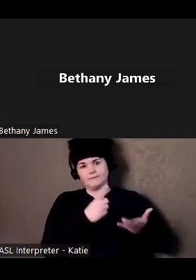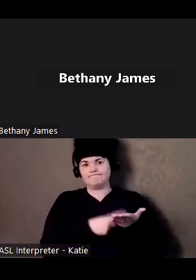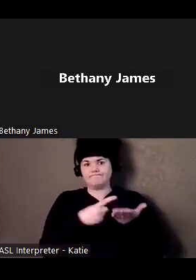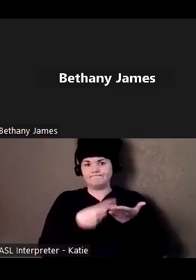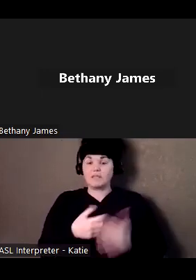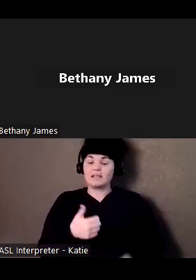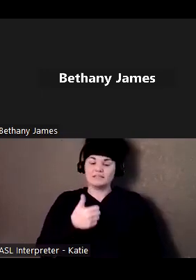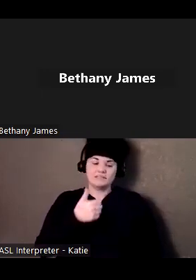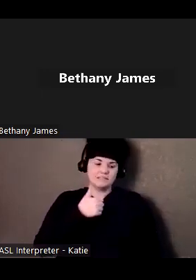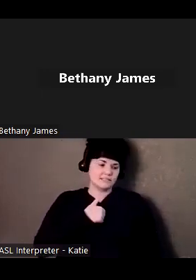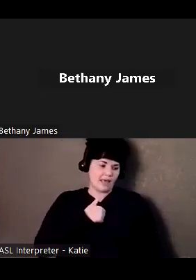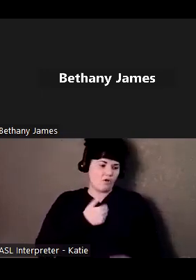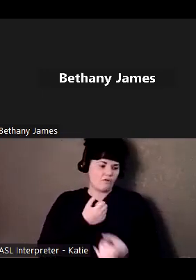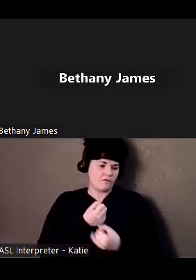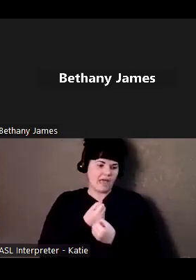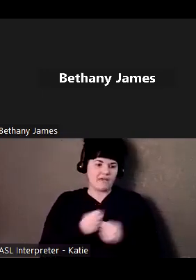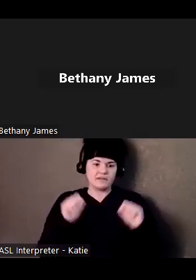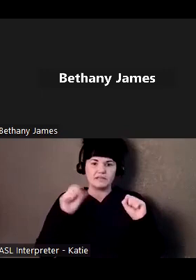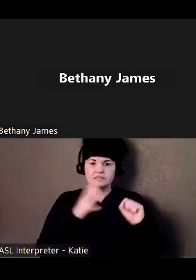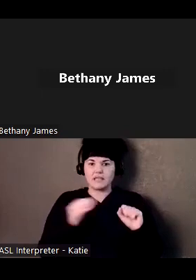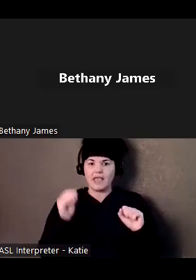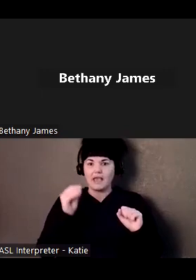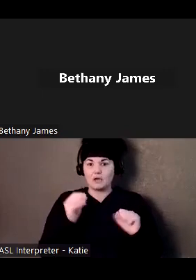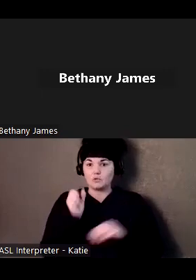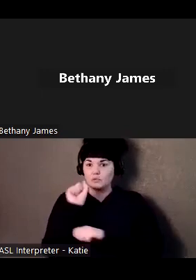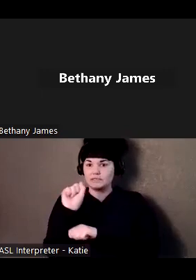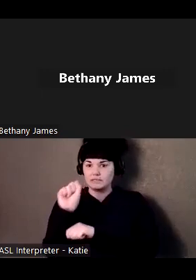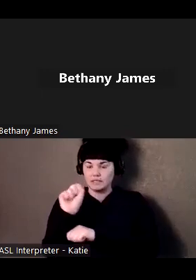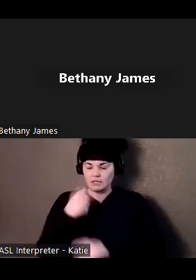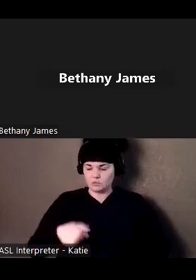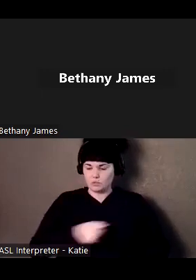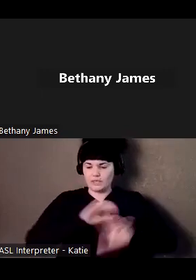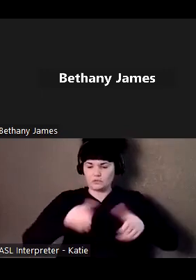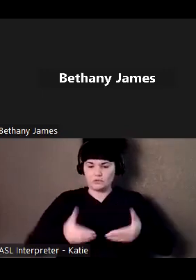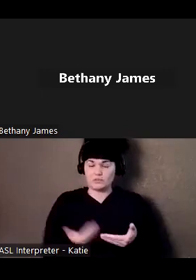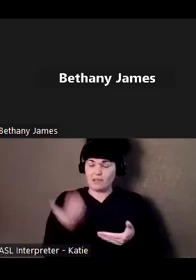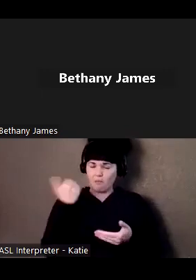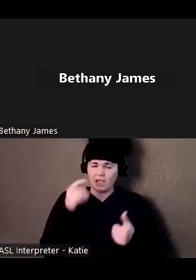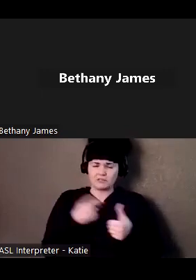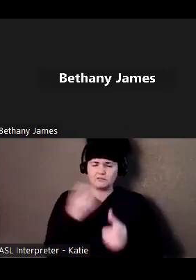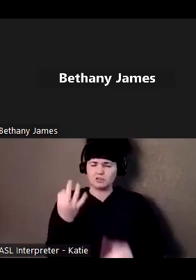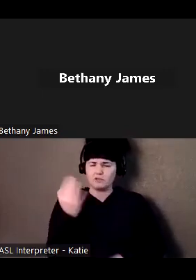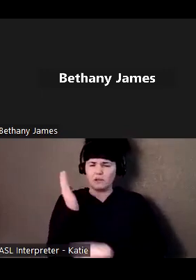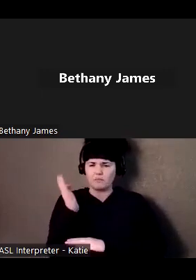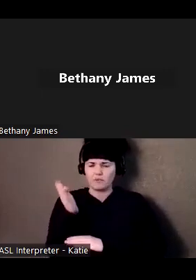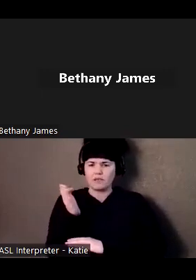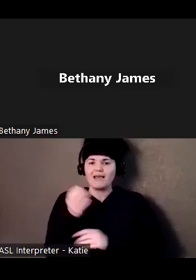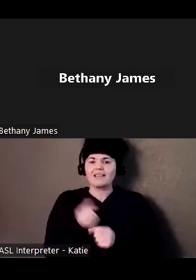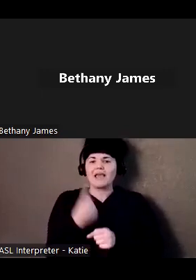resilience that we introduced at our previous First Friday presentation last